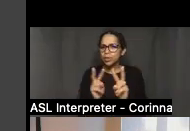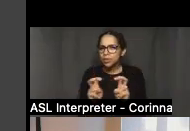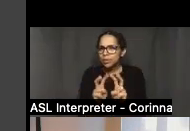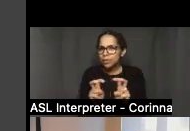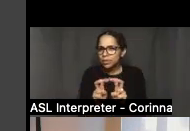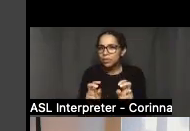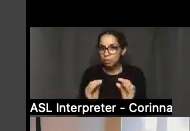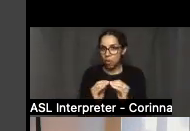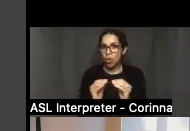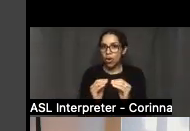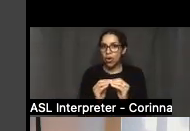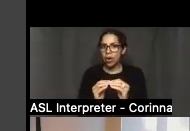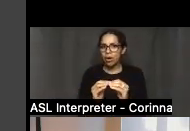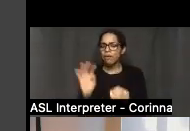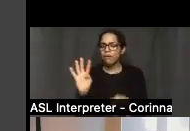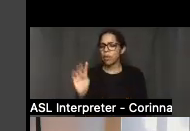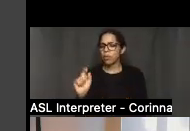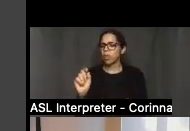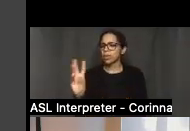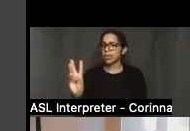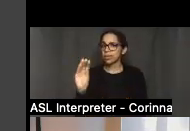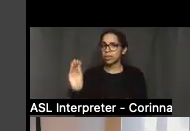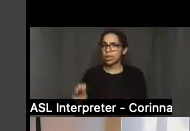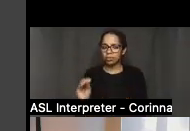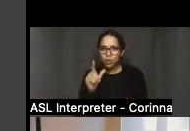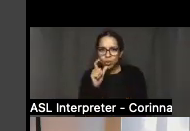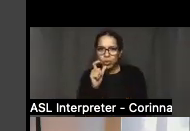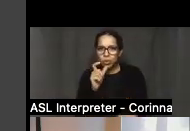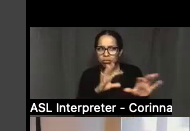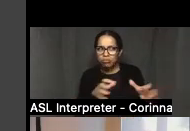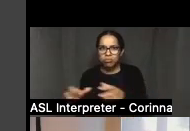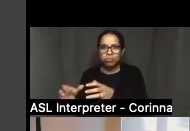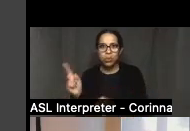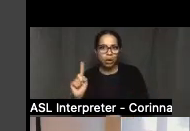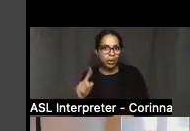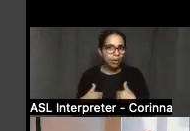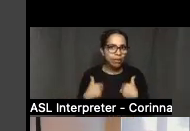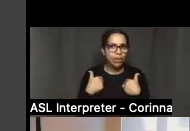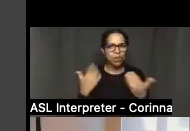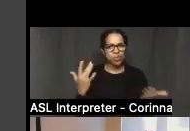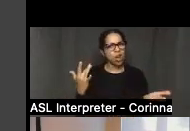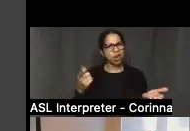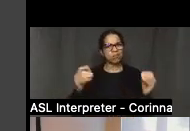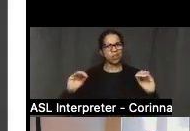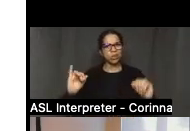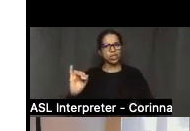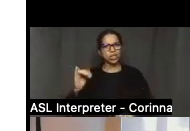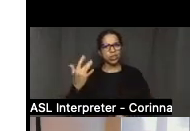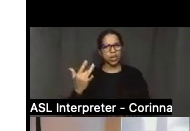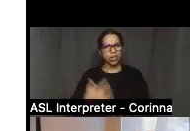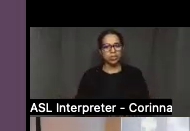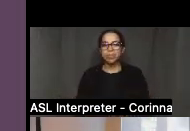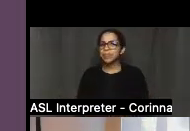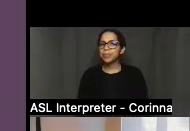slides at that 4.6%, understand who's in it, where do they live, and why don't they have coverage.